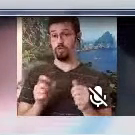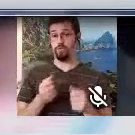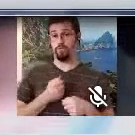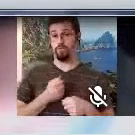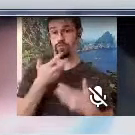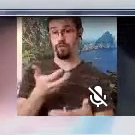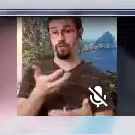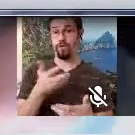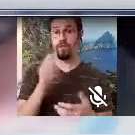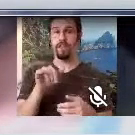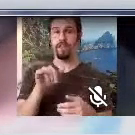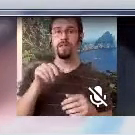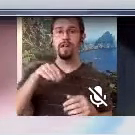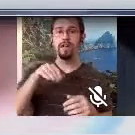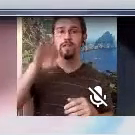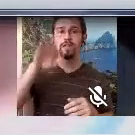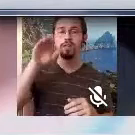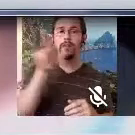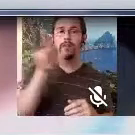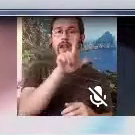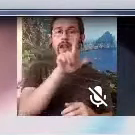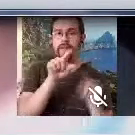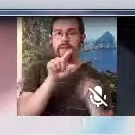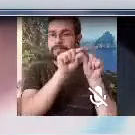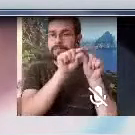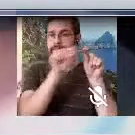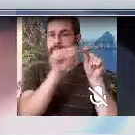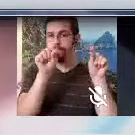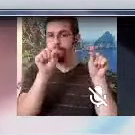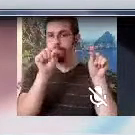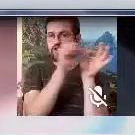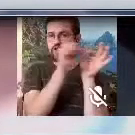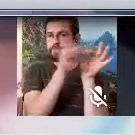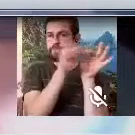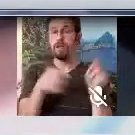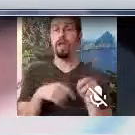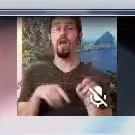left, as well as iconographic symbols that he developed himself,